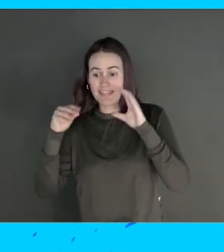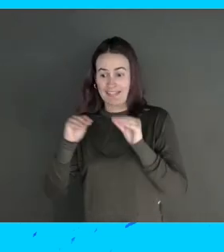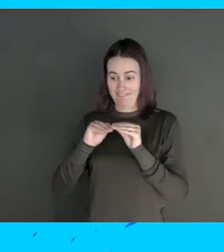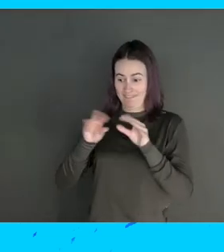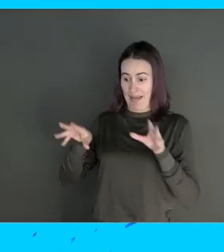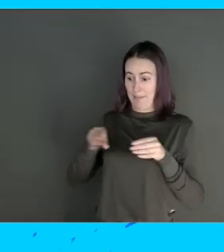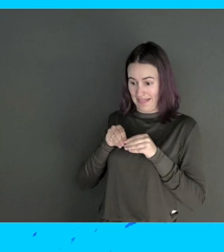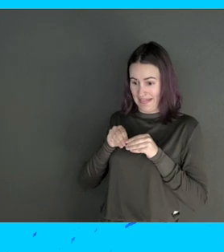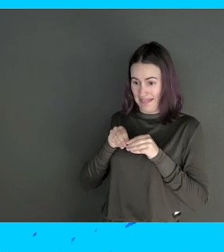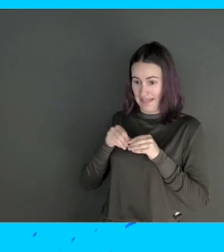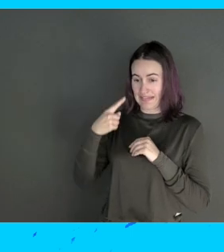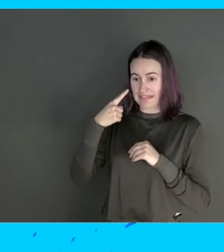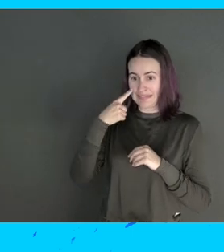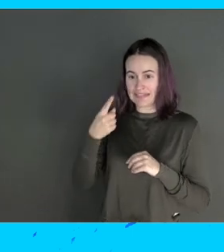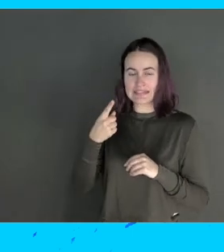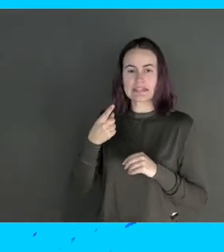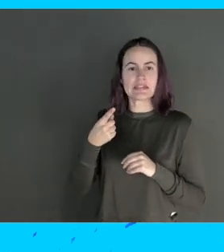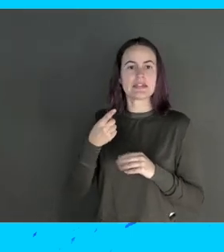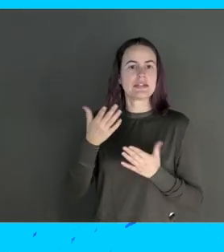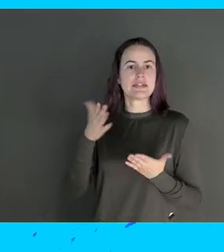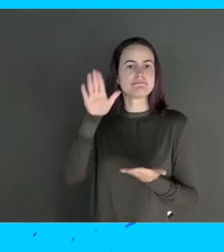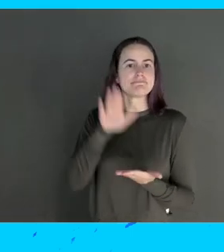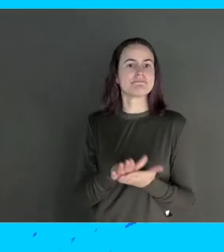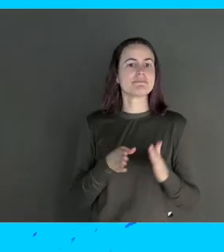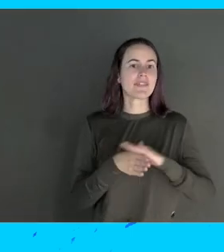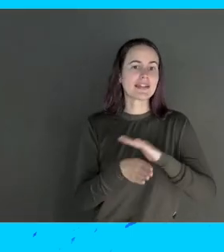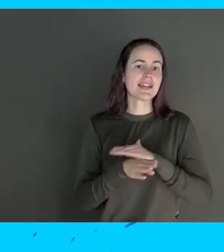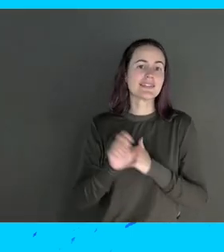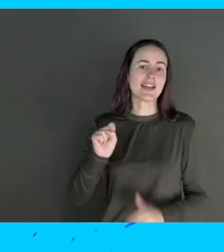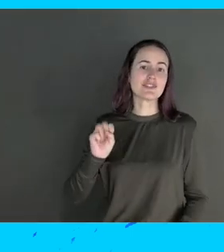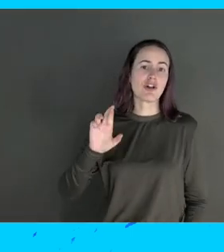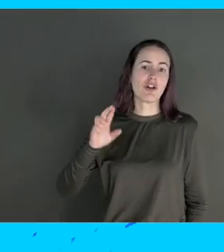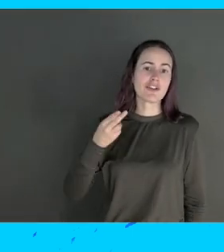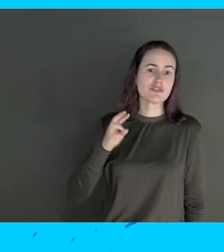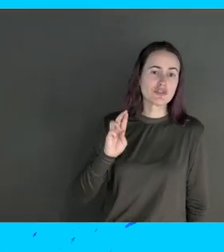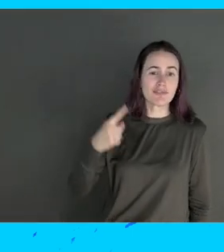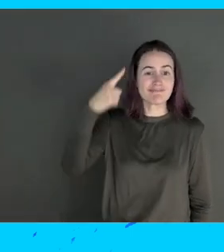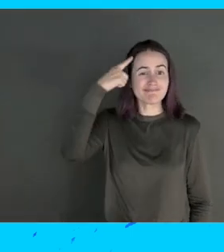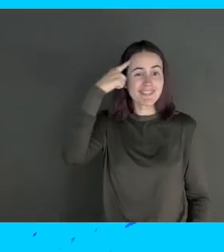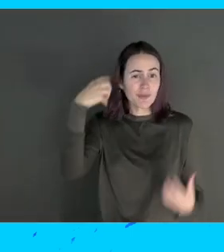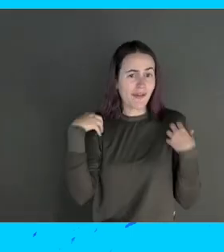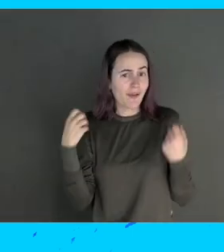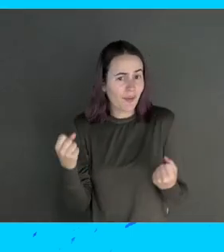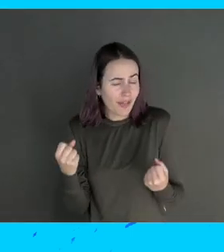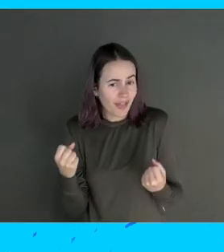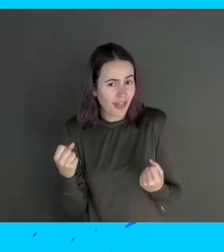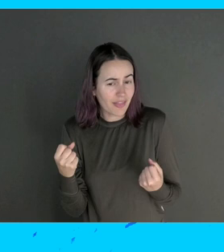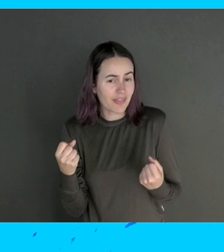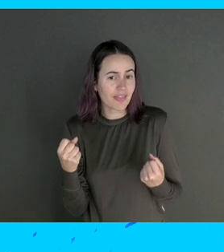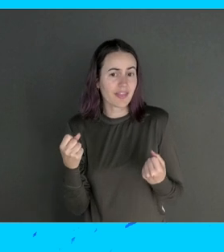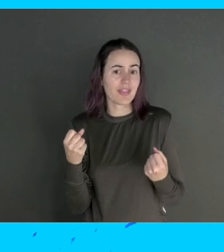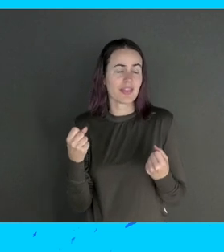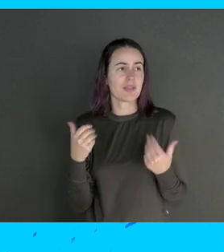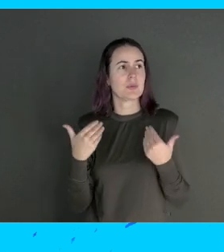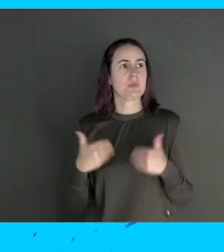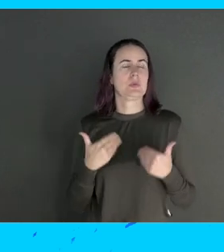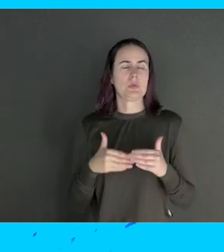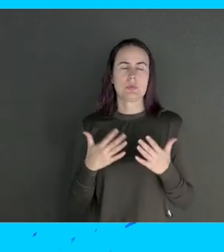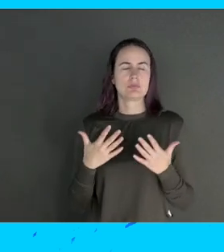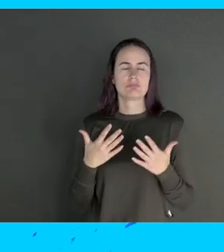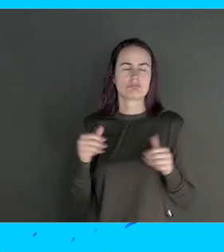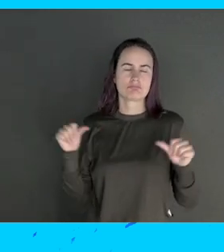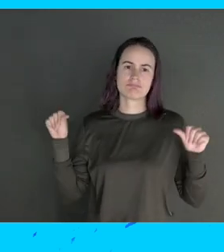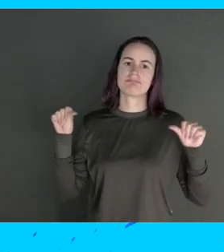to sexual and reproductive health and to mental health services, they have really immeasurable negative consequences